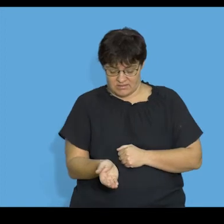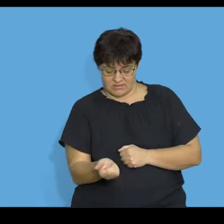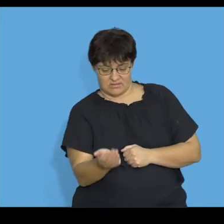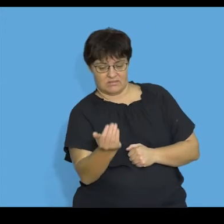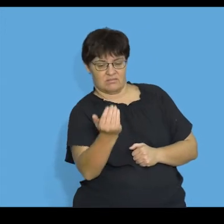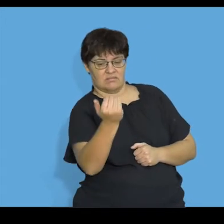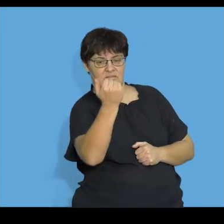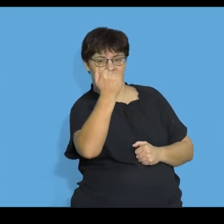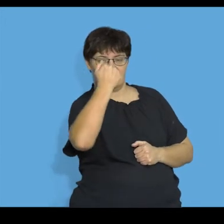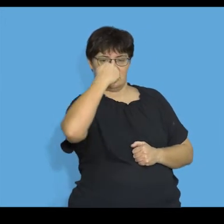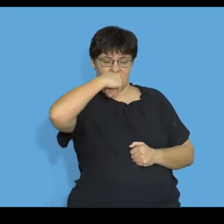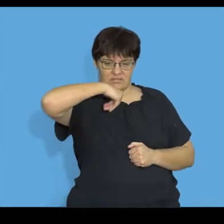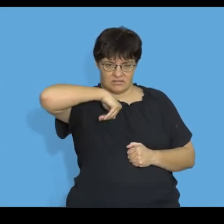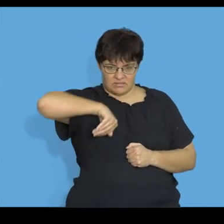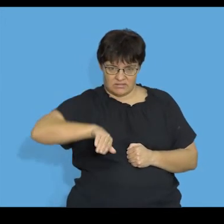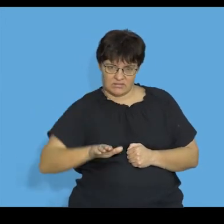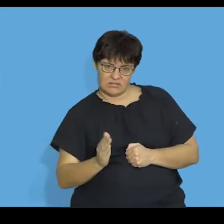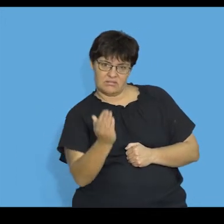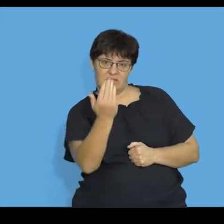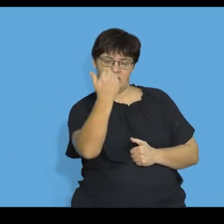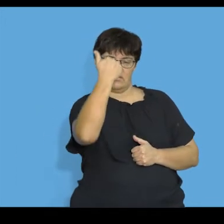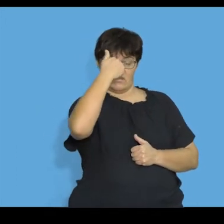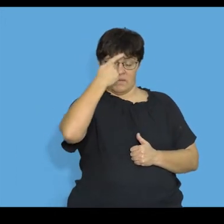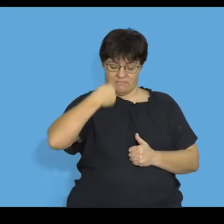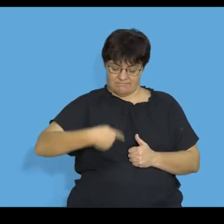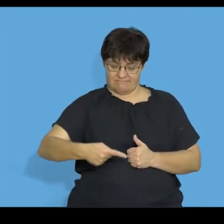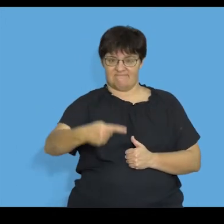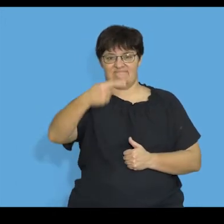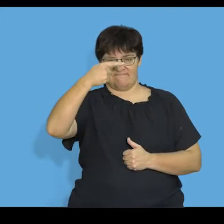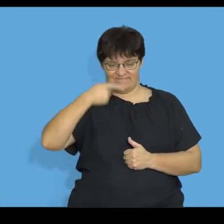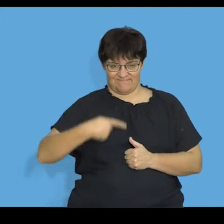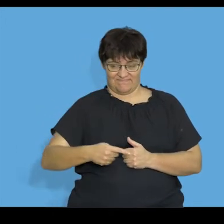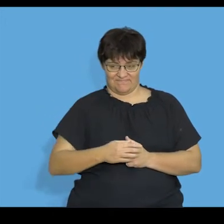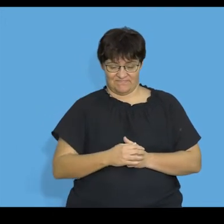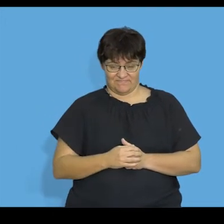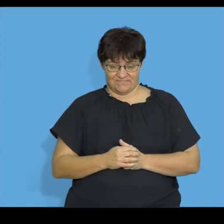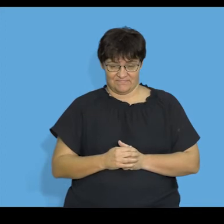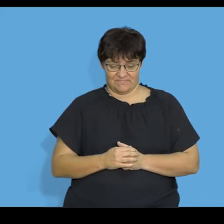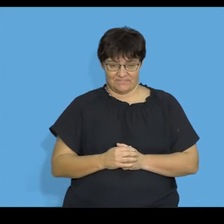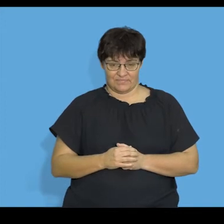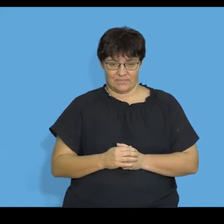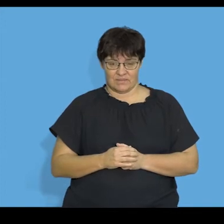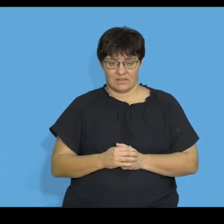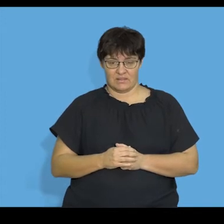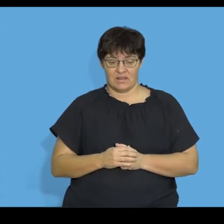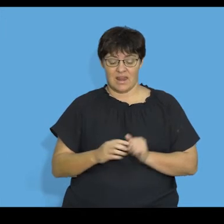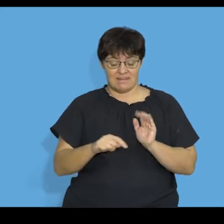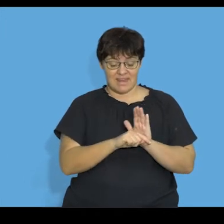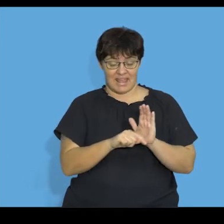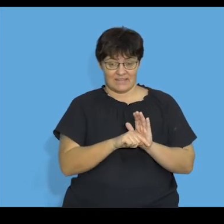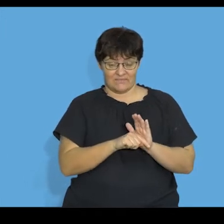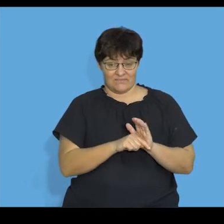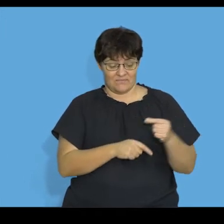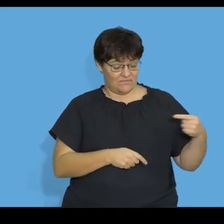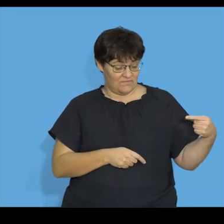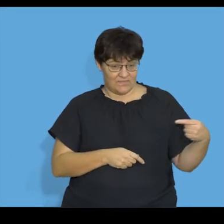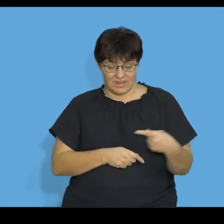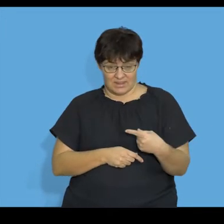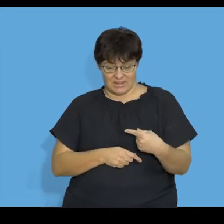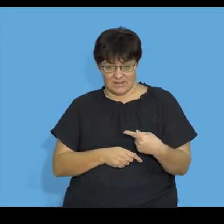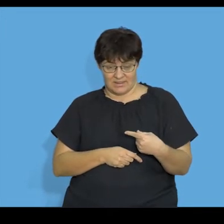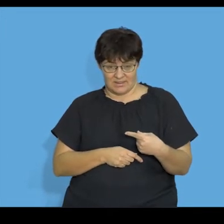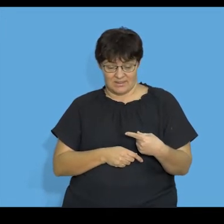side, it will go in that direction, which means the current is going in at the negative,